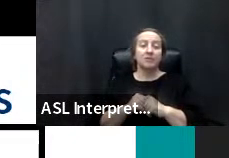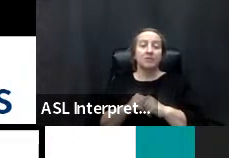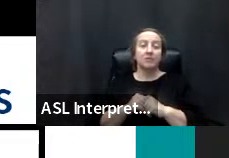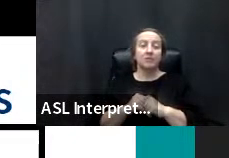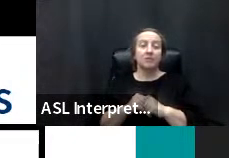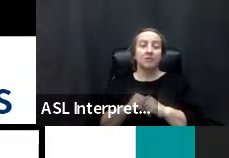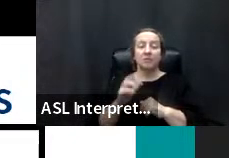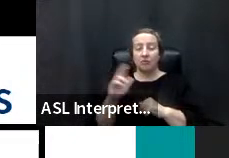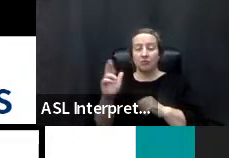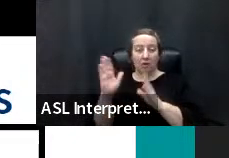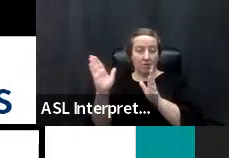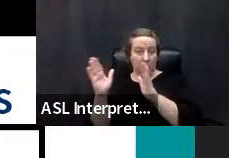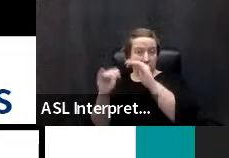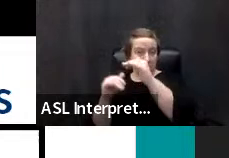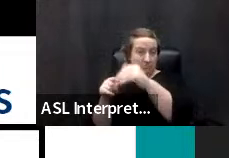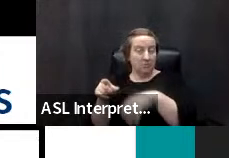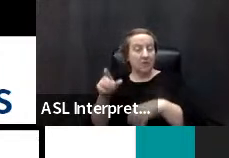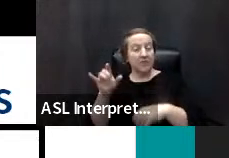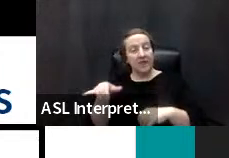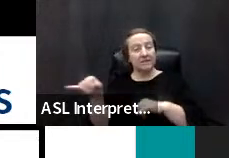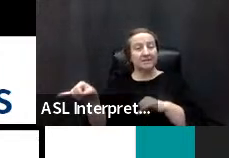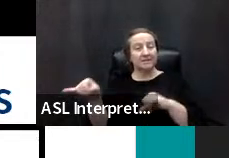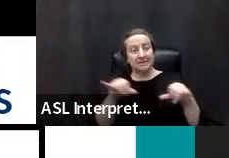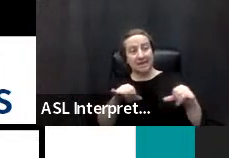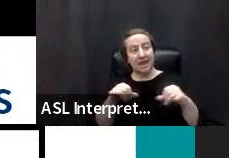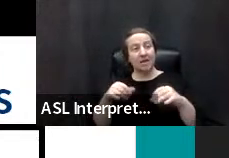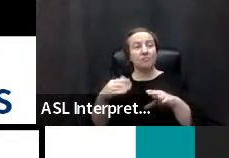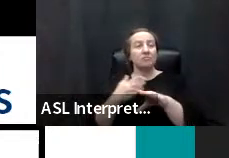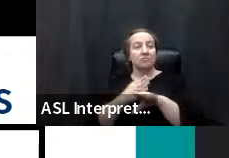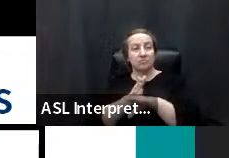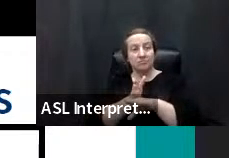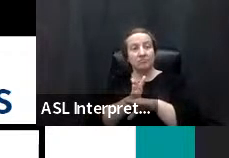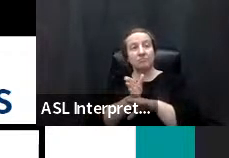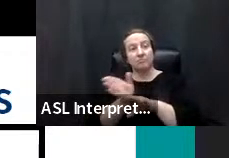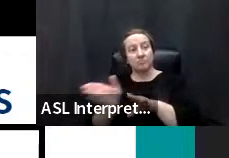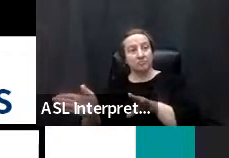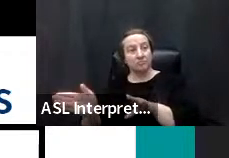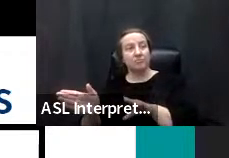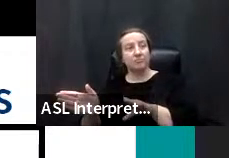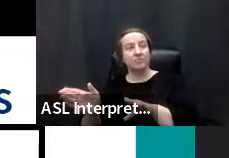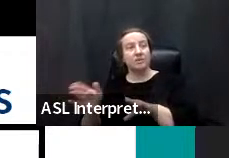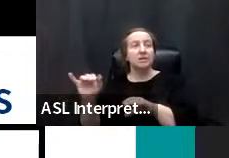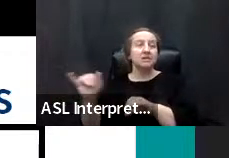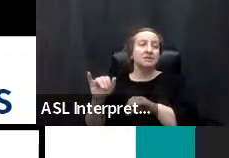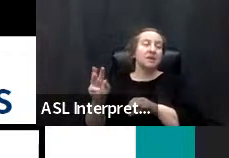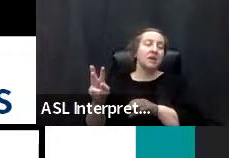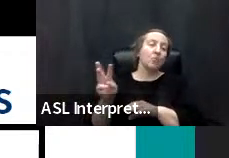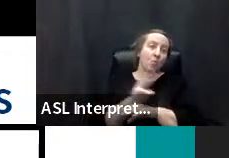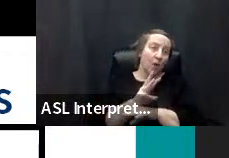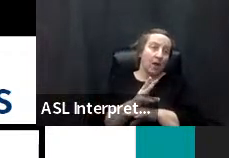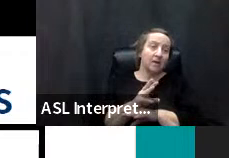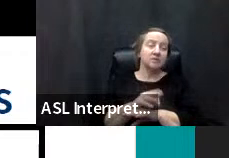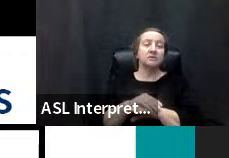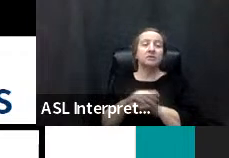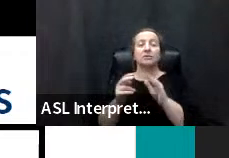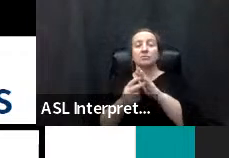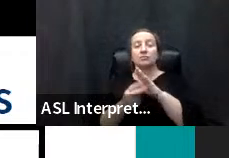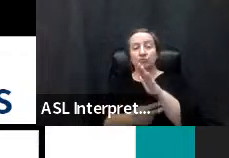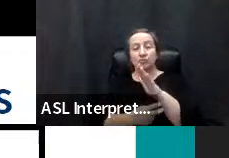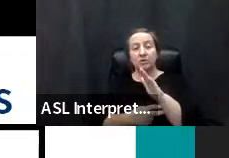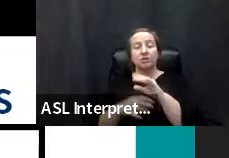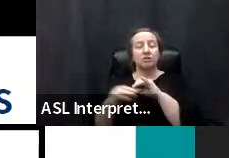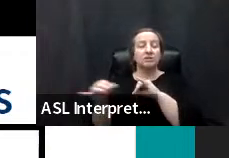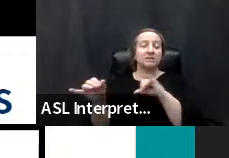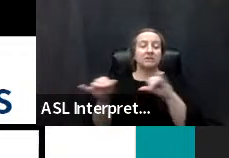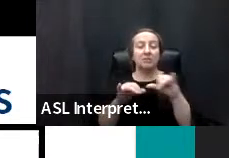the same interchange configuration, the same west arterial bridge, similar